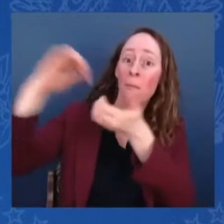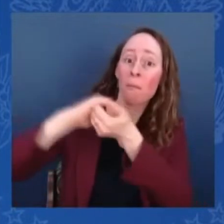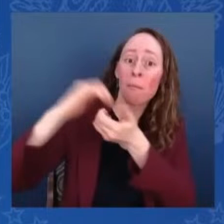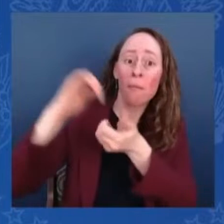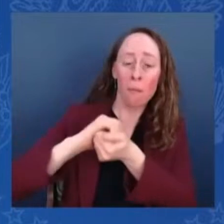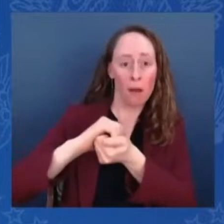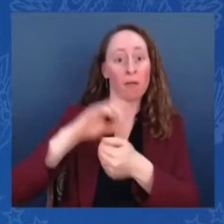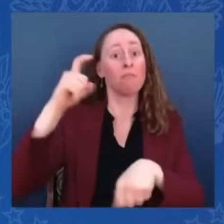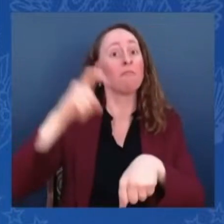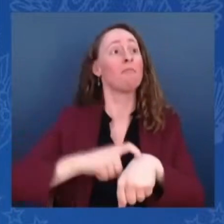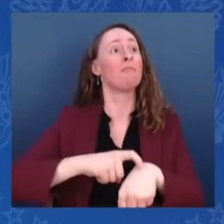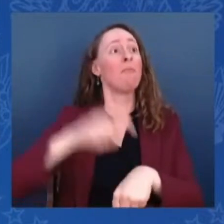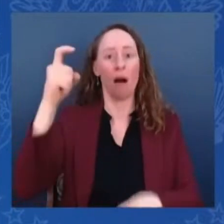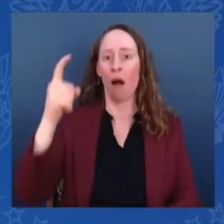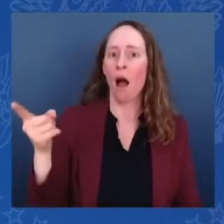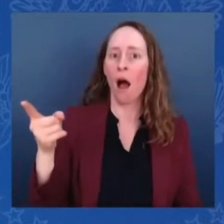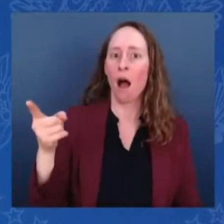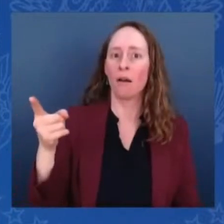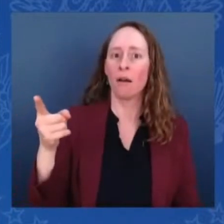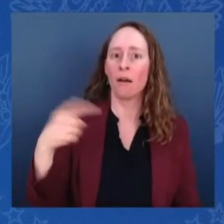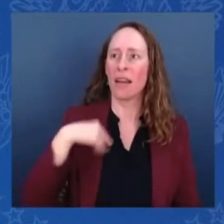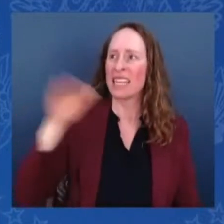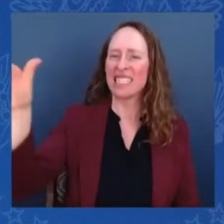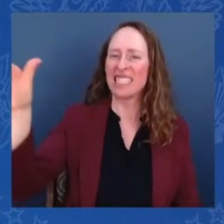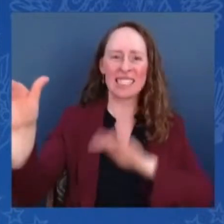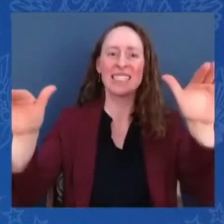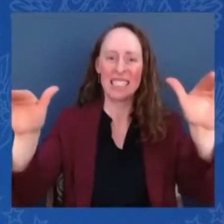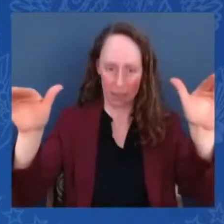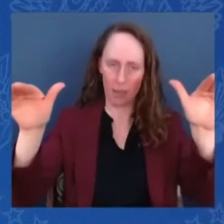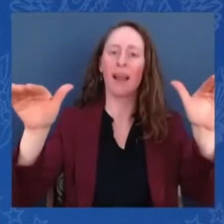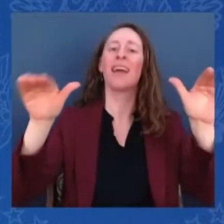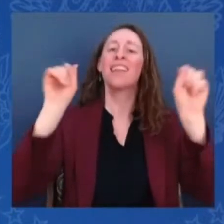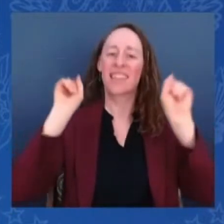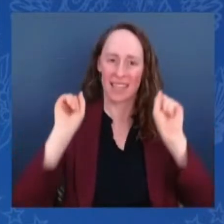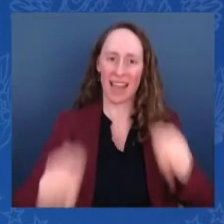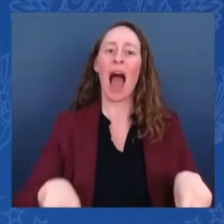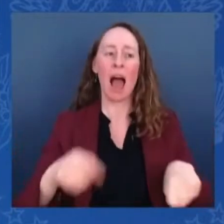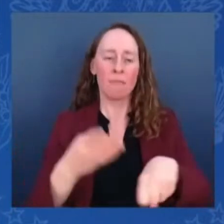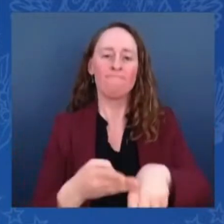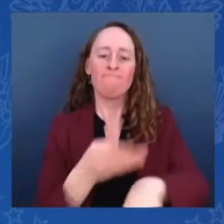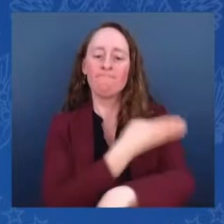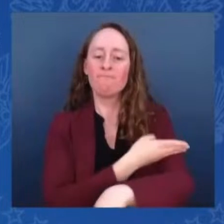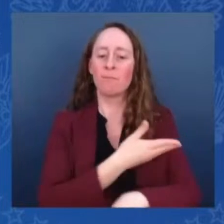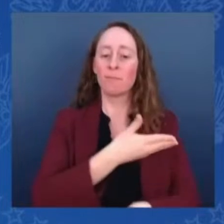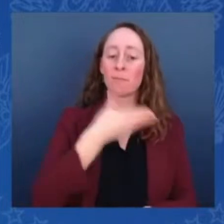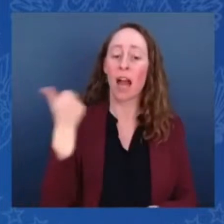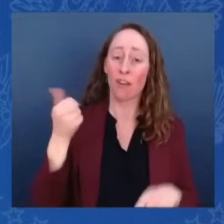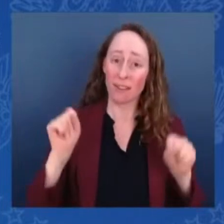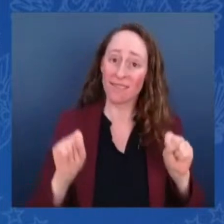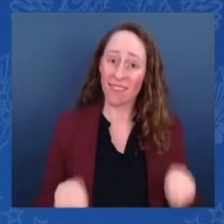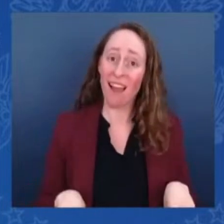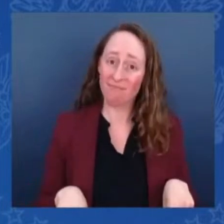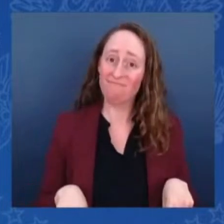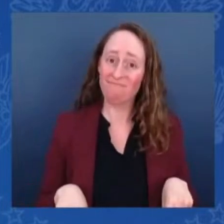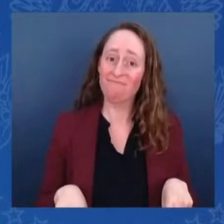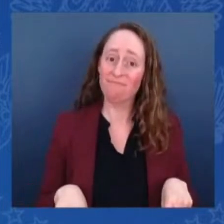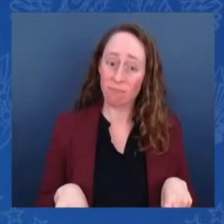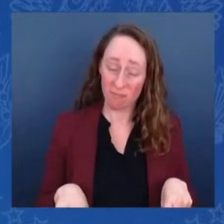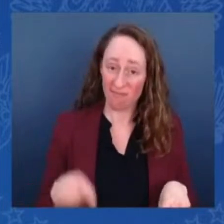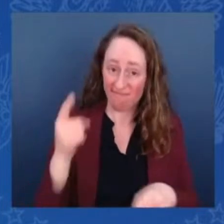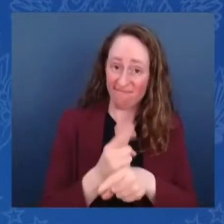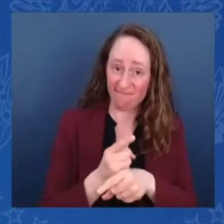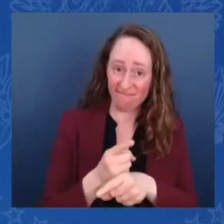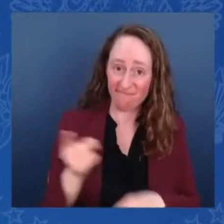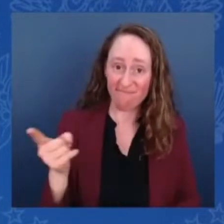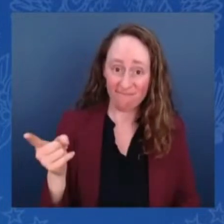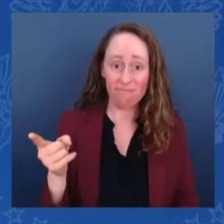be critical for advancing the national interest. And that's exactly what the men and women of